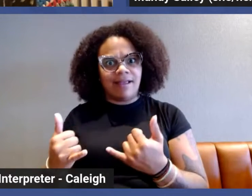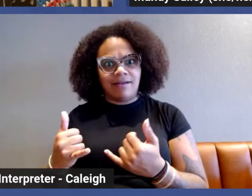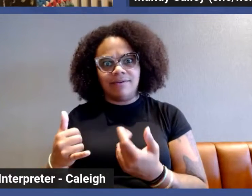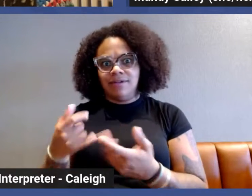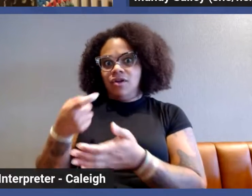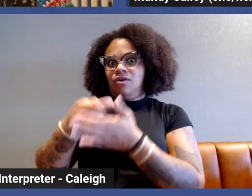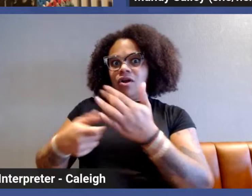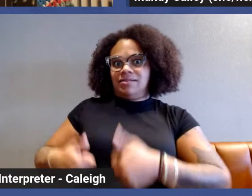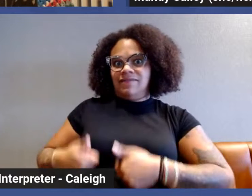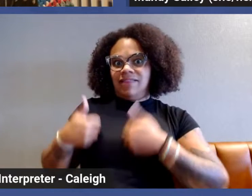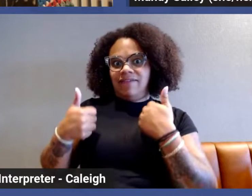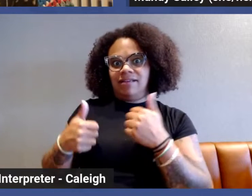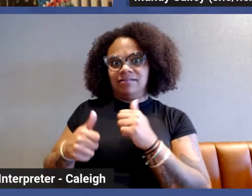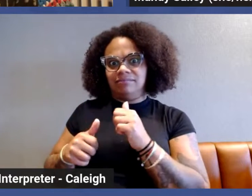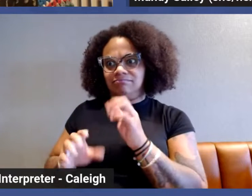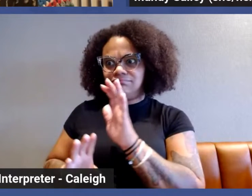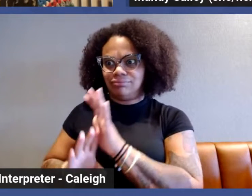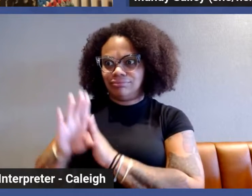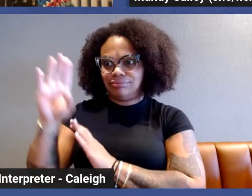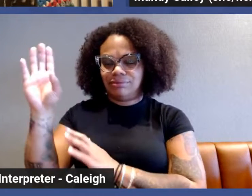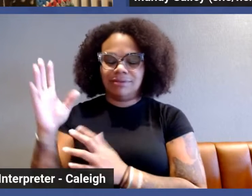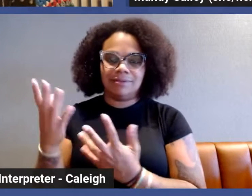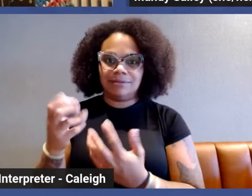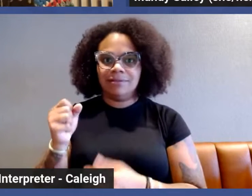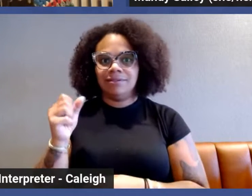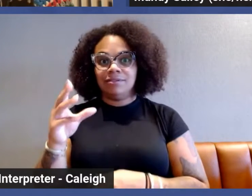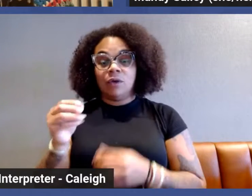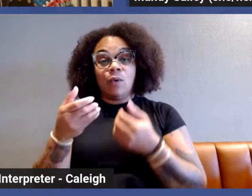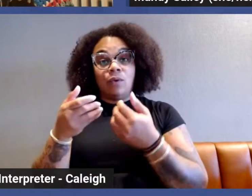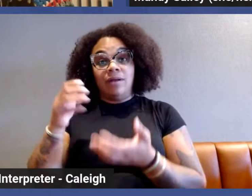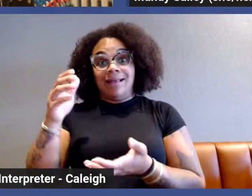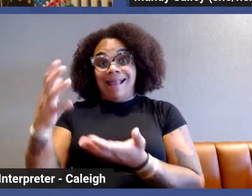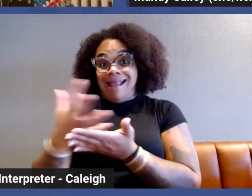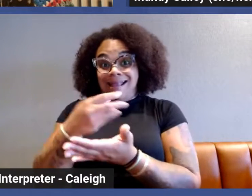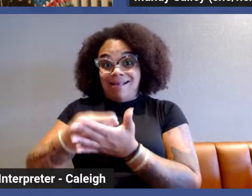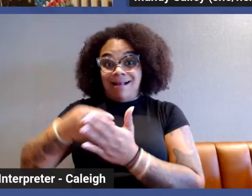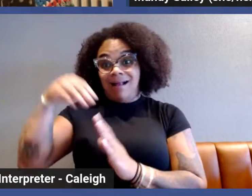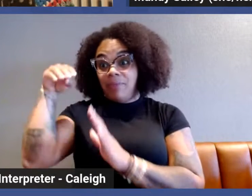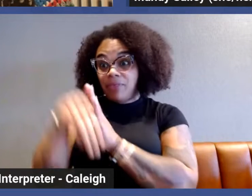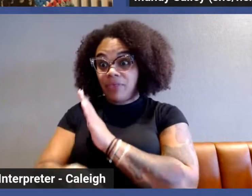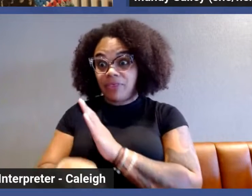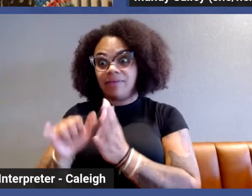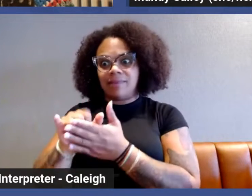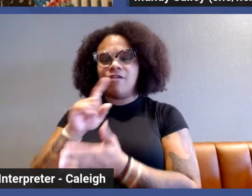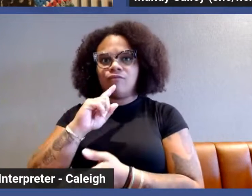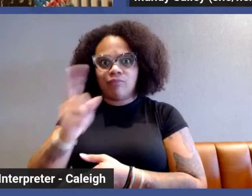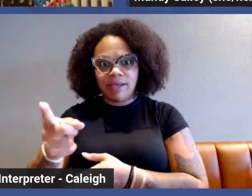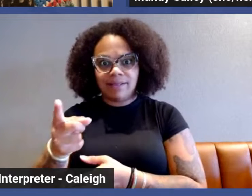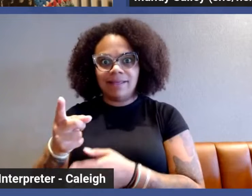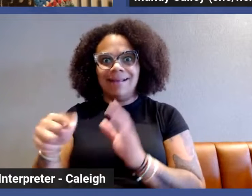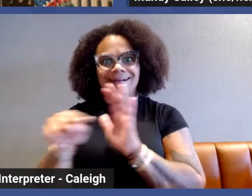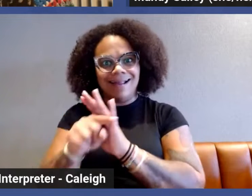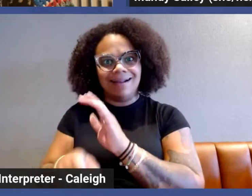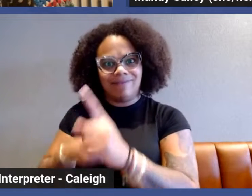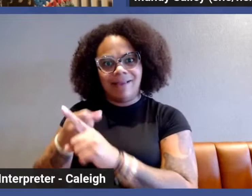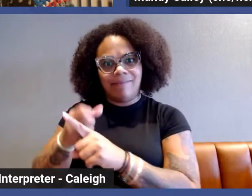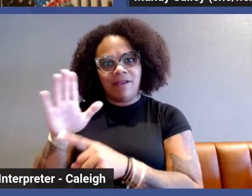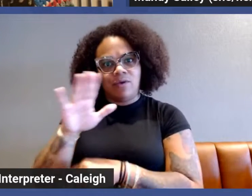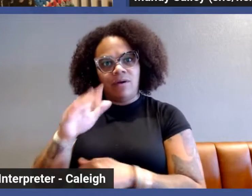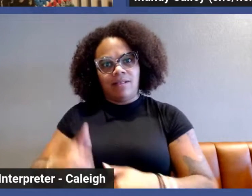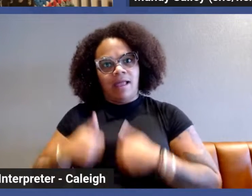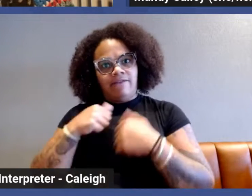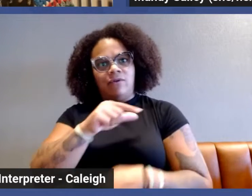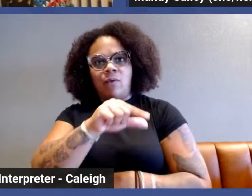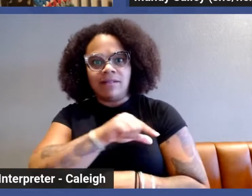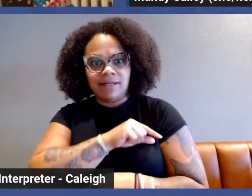So any hit to your income is a real detriment to your quality of life and your ability